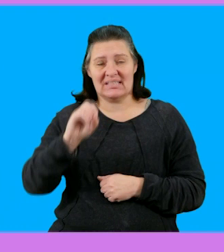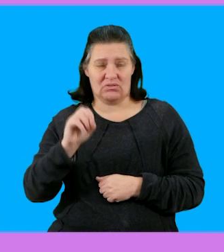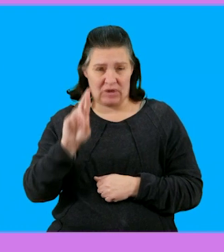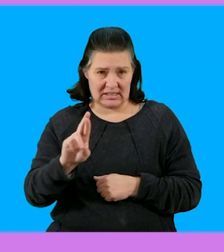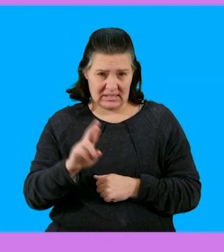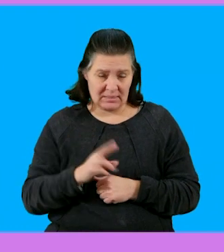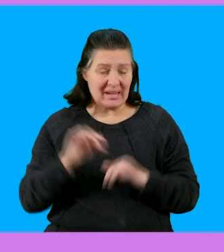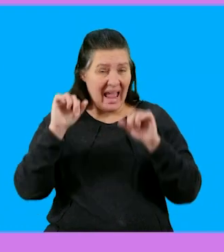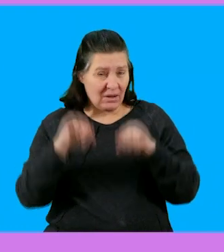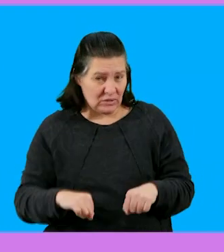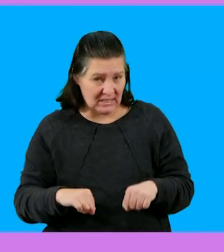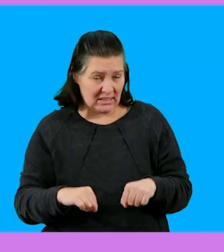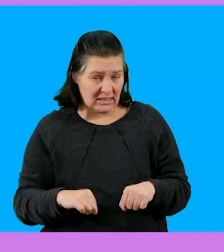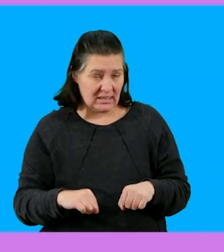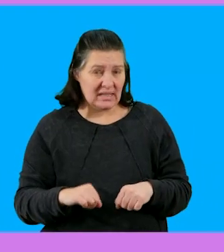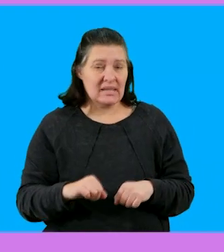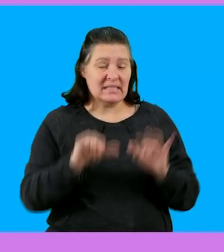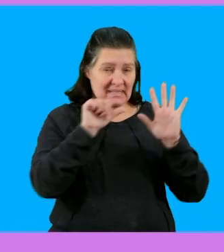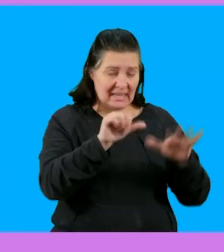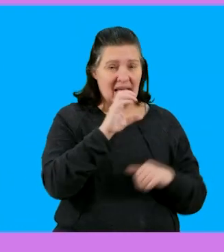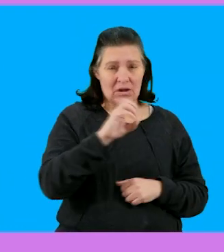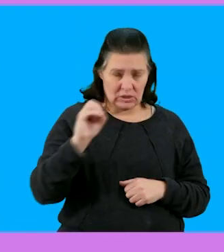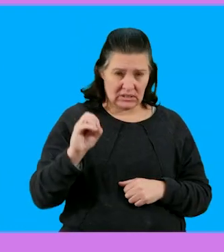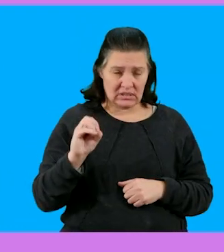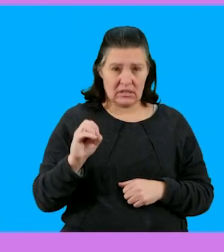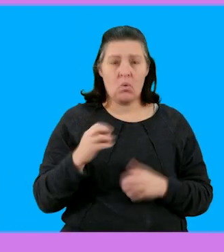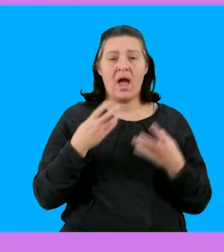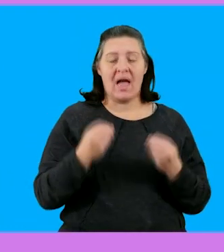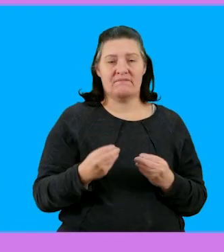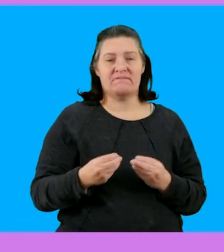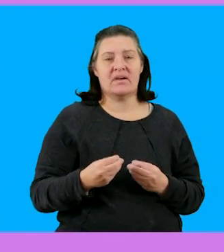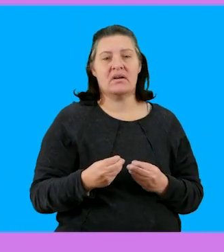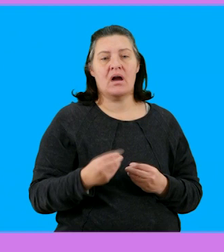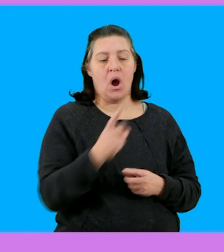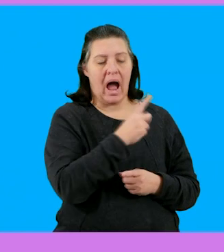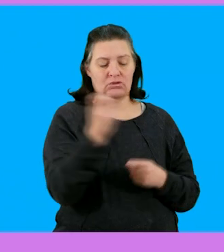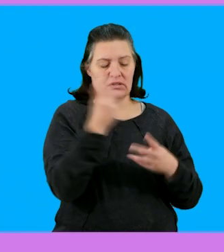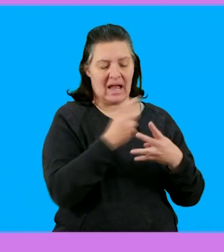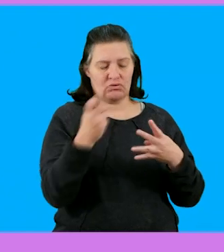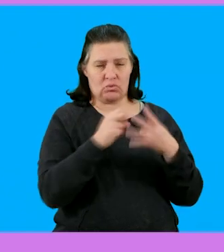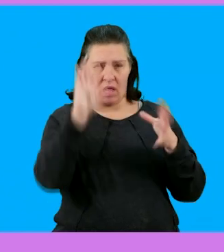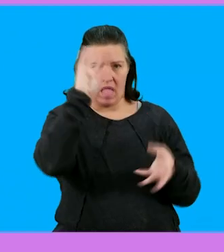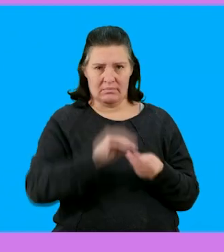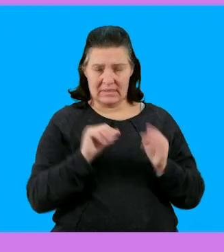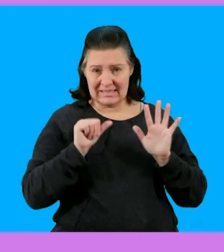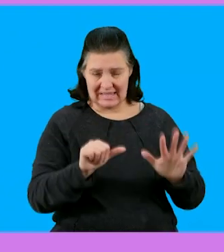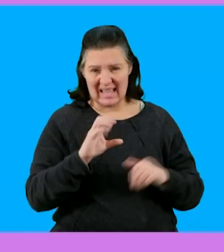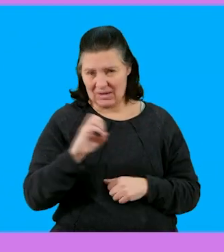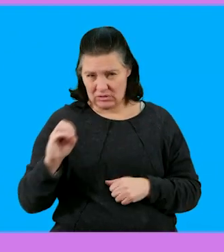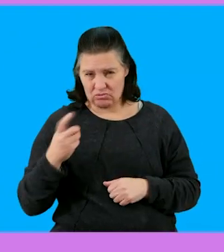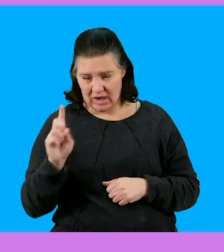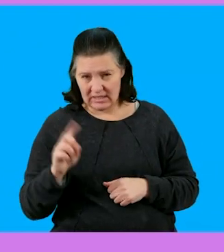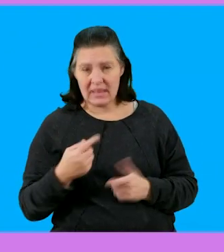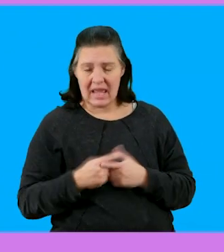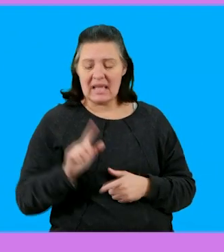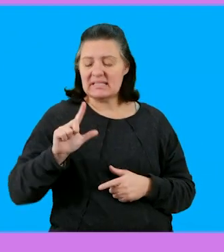Rand. I'm sure you'll agree with me that for the 600, we already have 6 100 Rands there. We agree. And